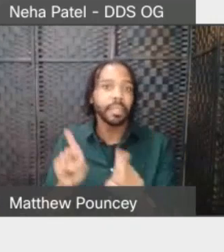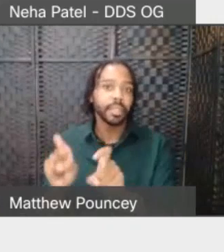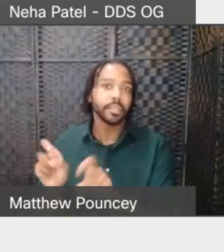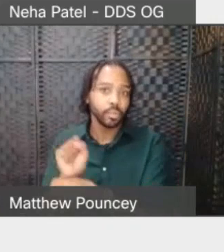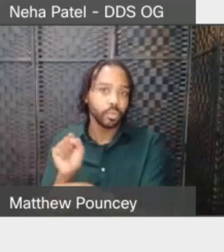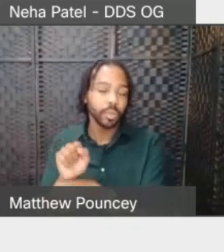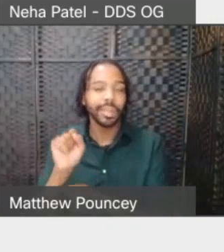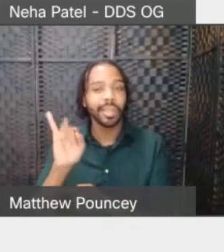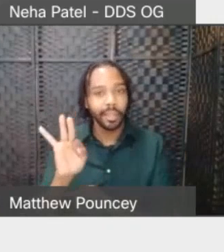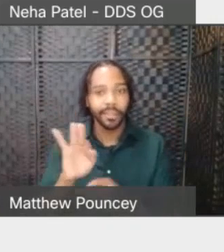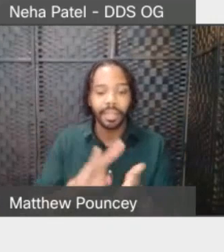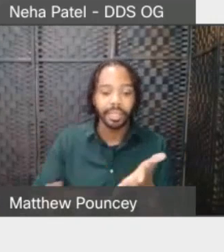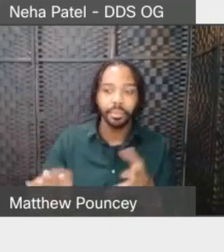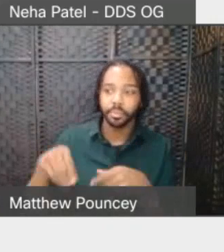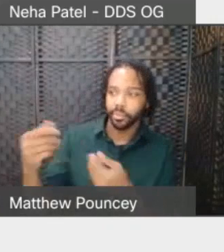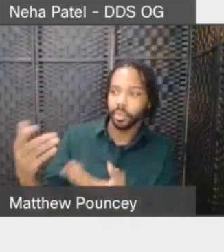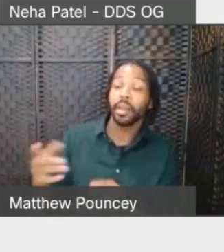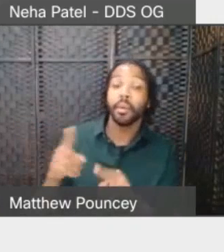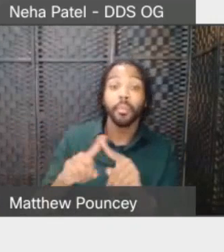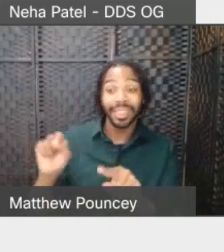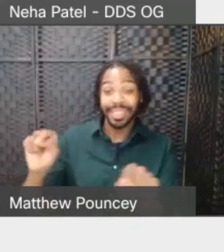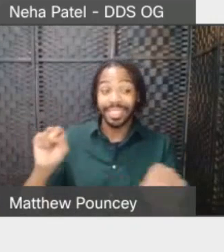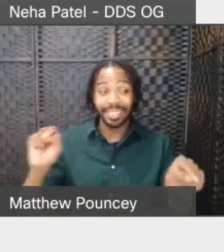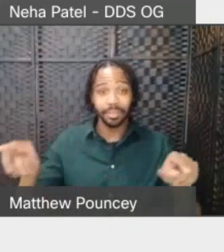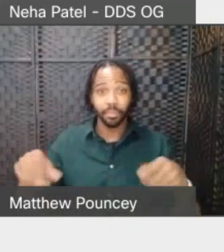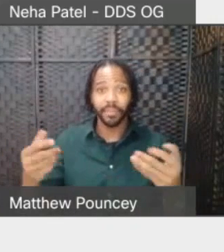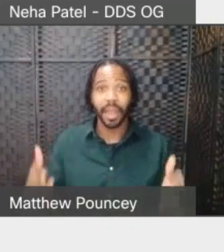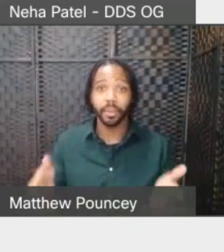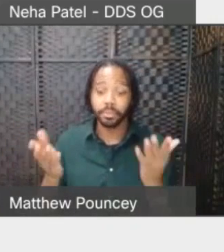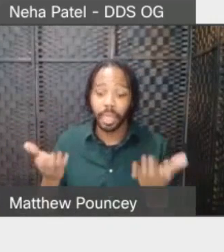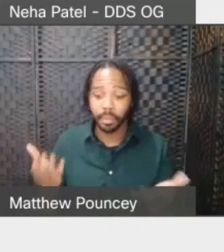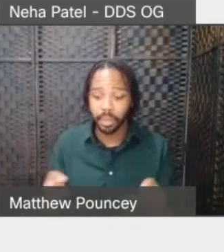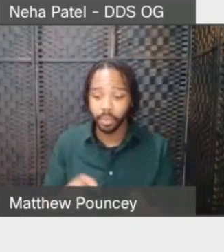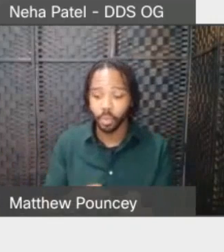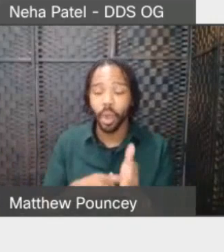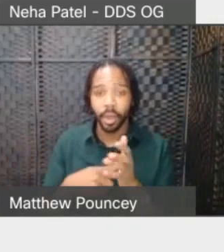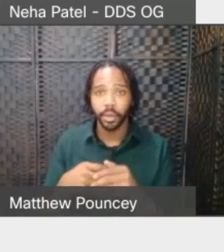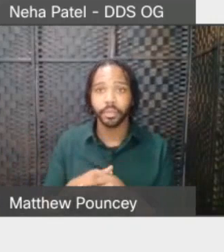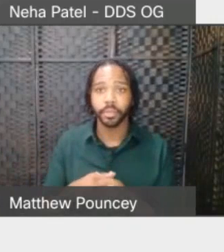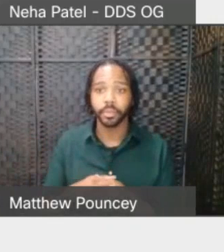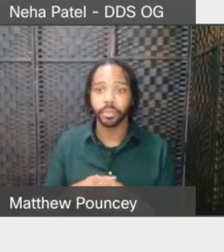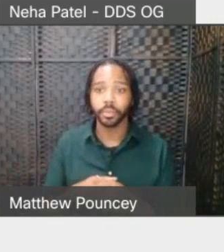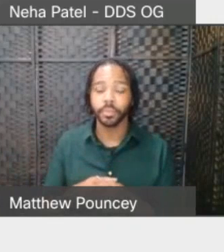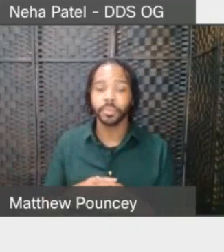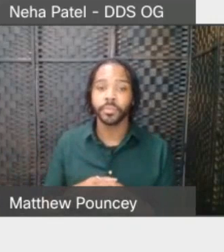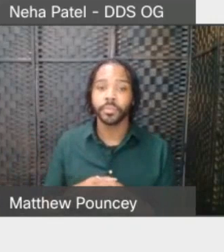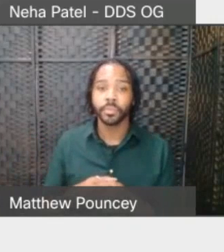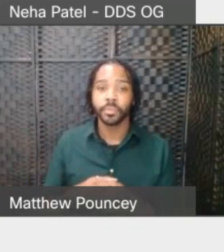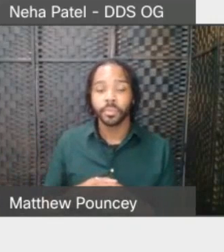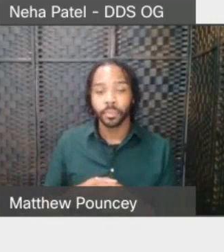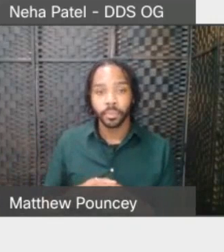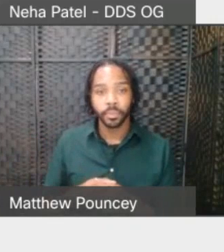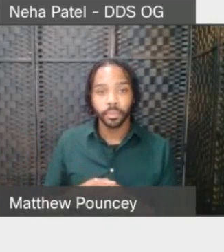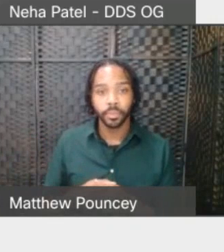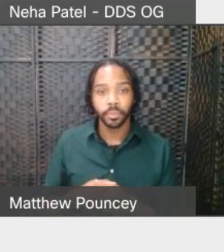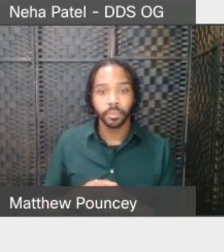exemption is granted. However, the provider may require such an exemption, such a testing to be allowed to